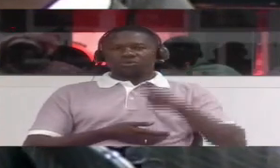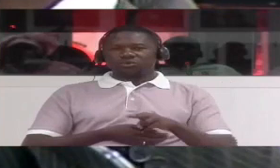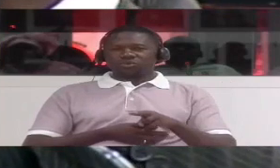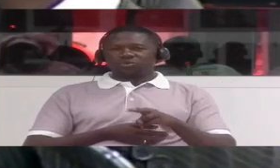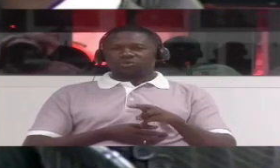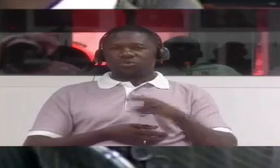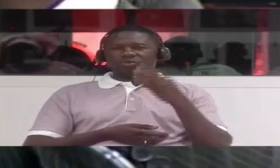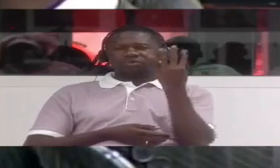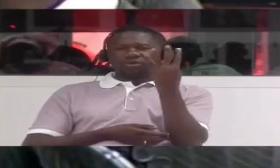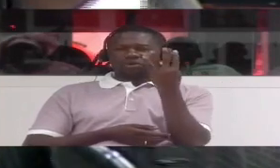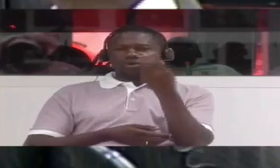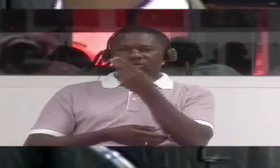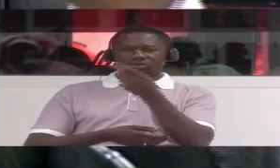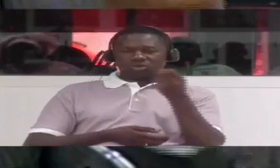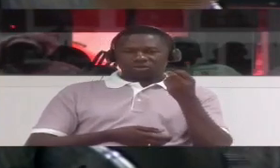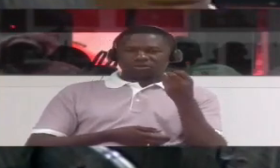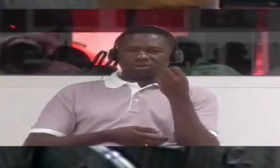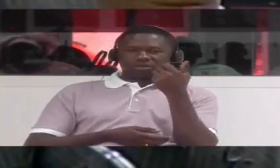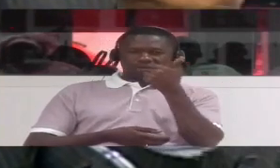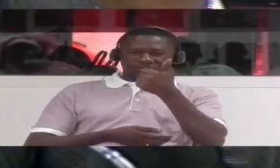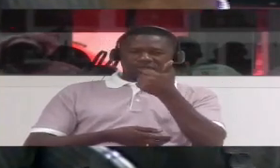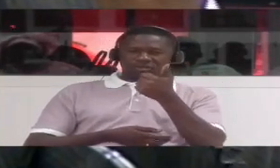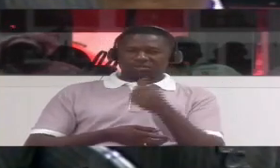2006. Only after that